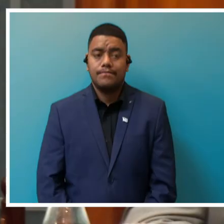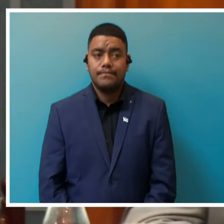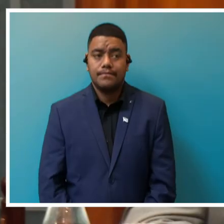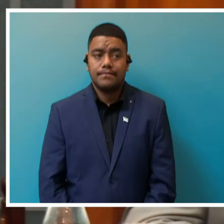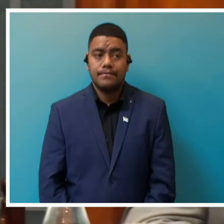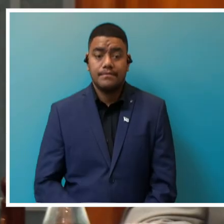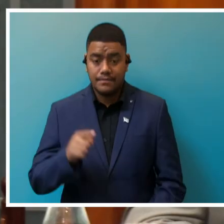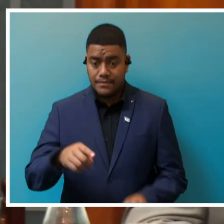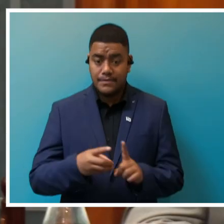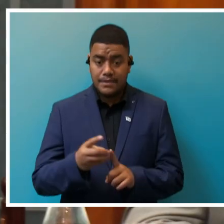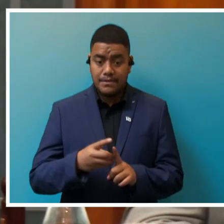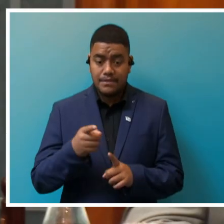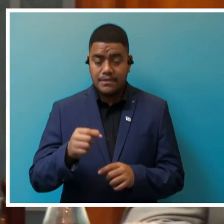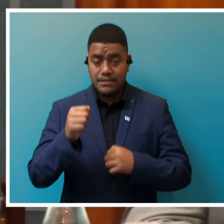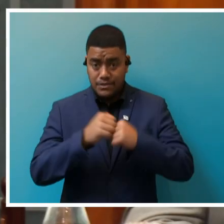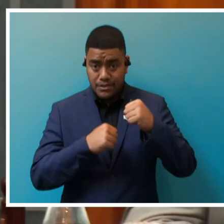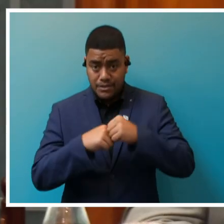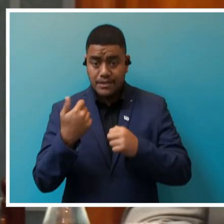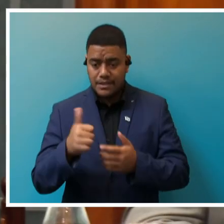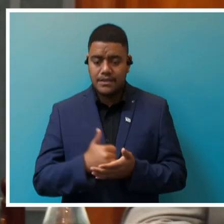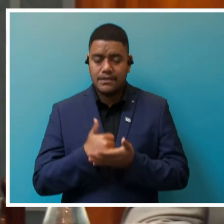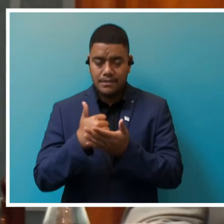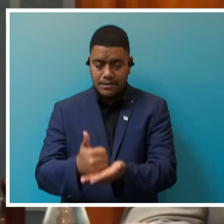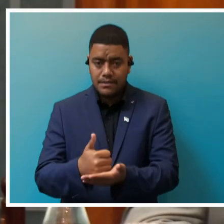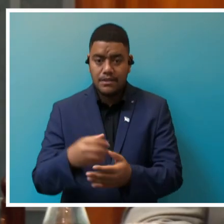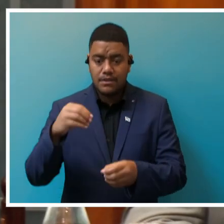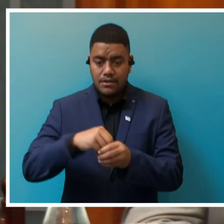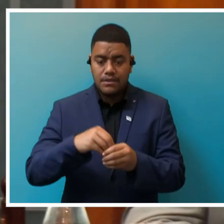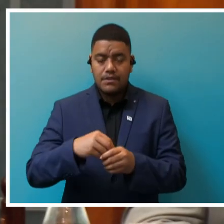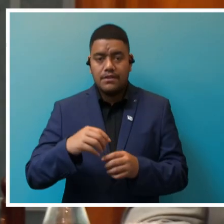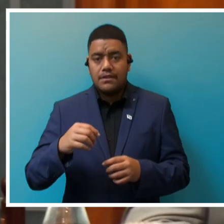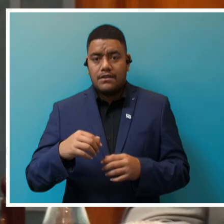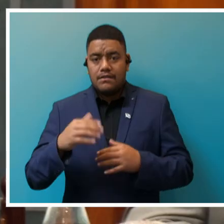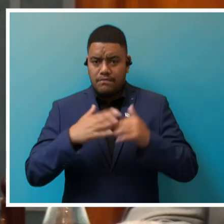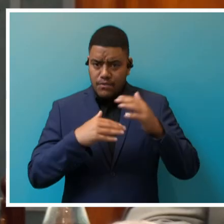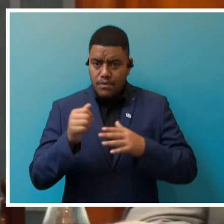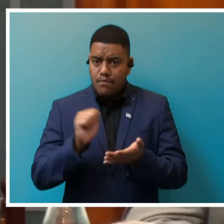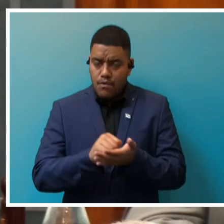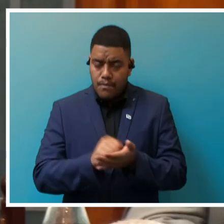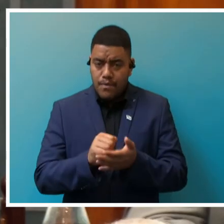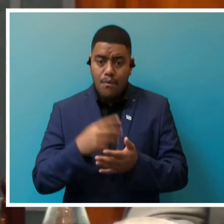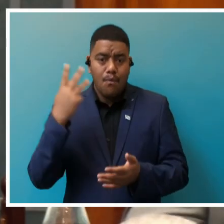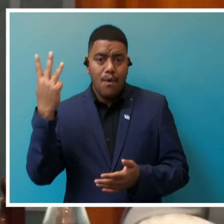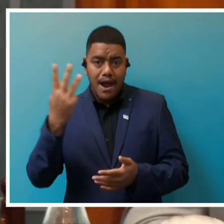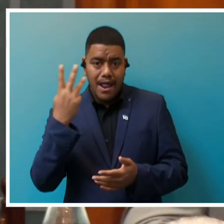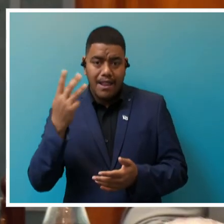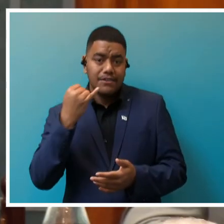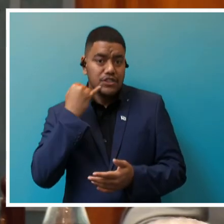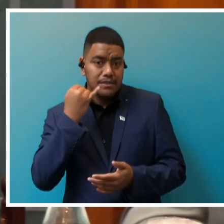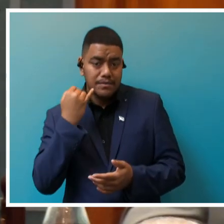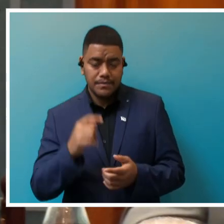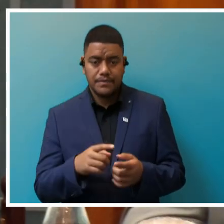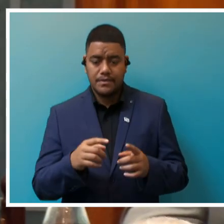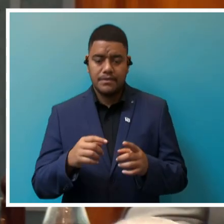These development packages and assistance include infrastructure improvement, controlling wild dogs, nutritional